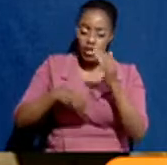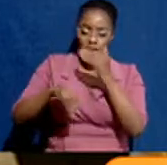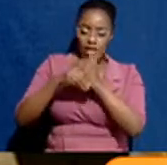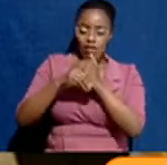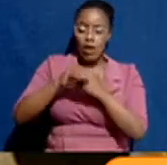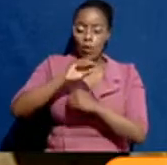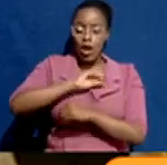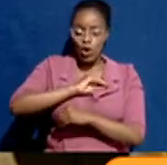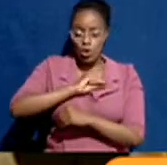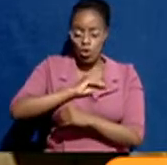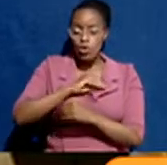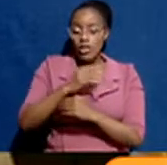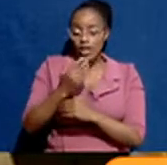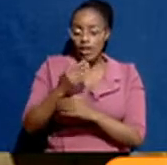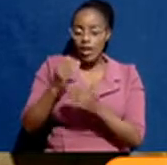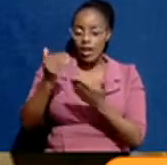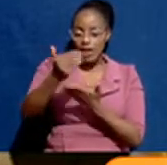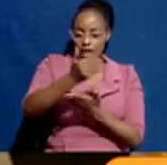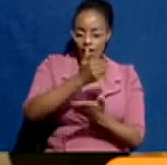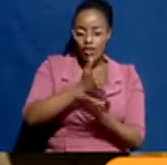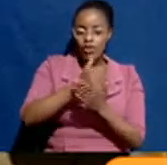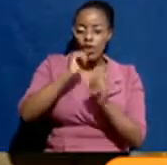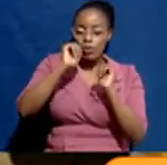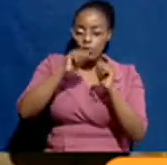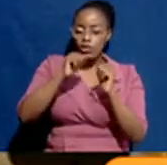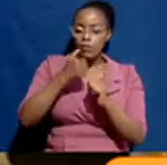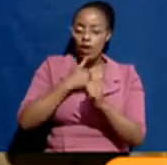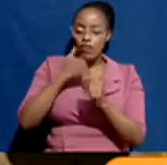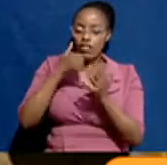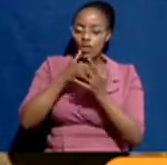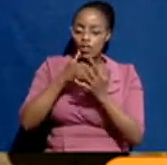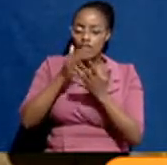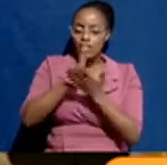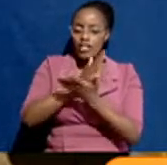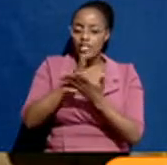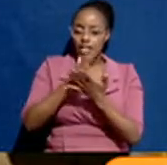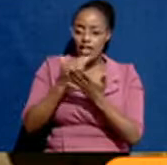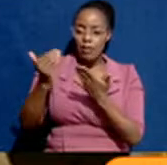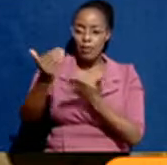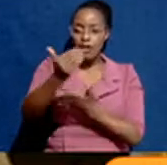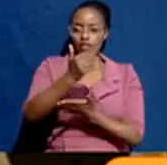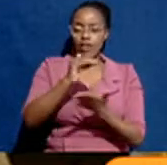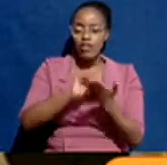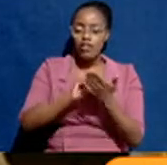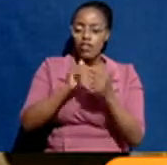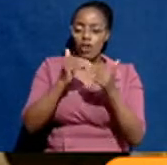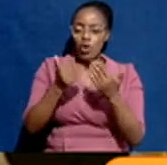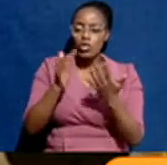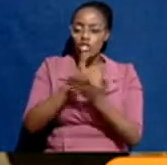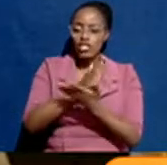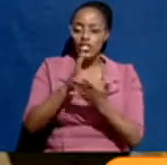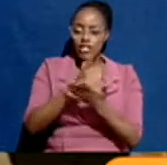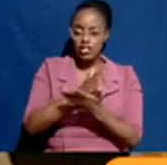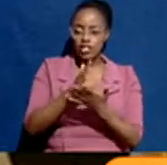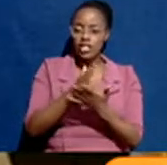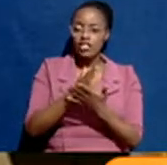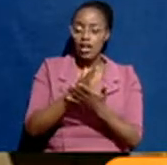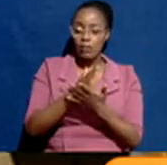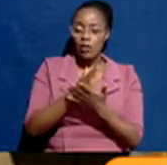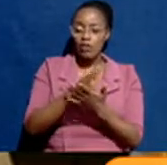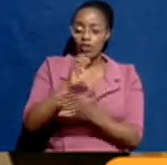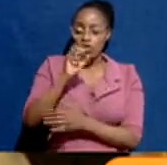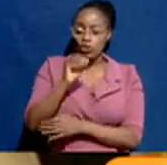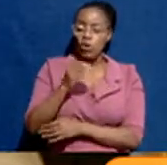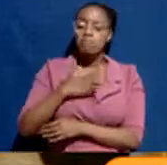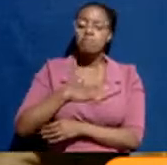sources revenue, because that will count in our shareable revenue again, or our shareable, yeah. So